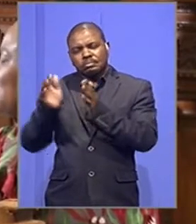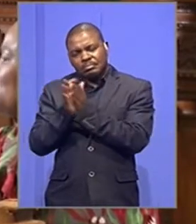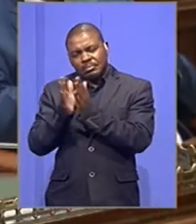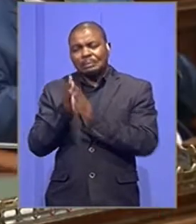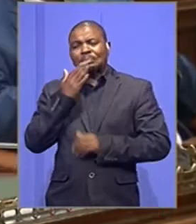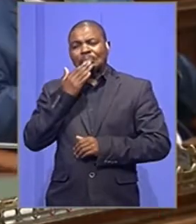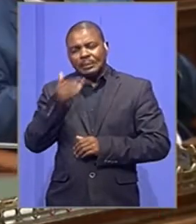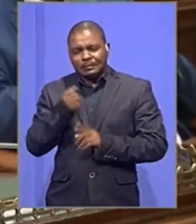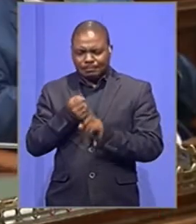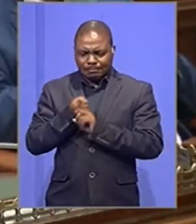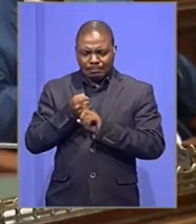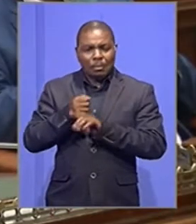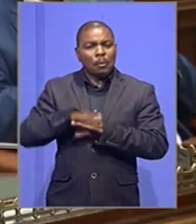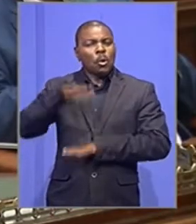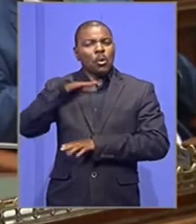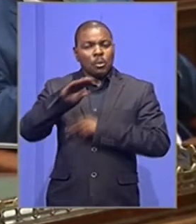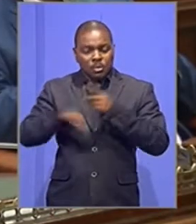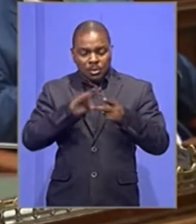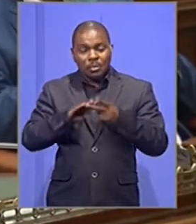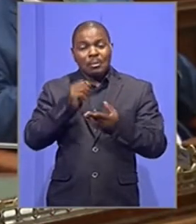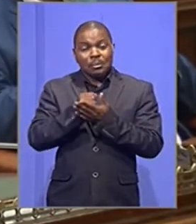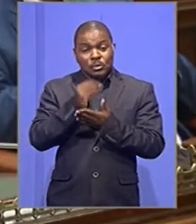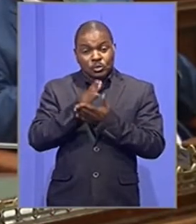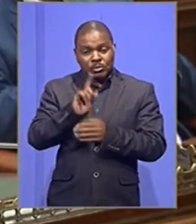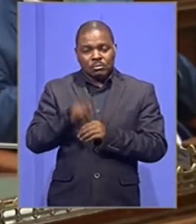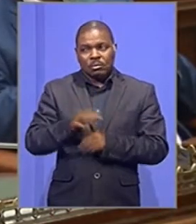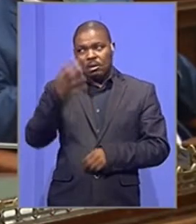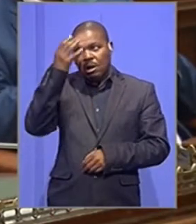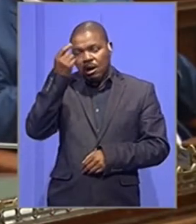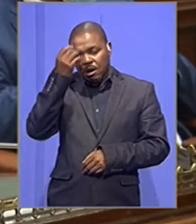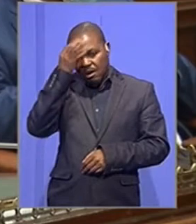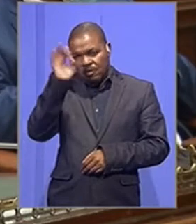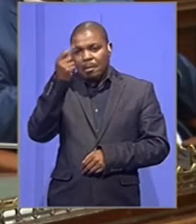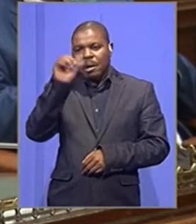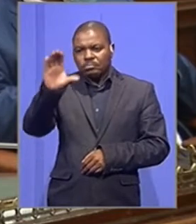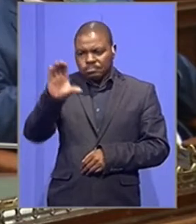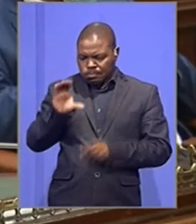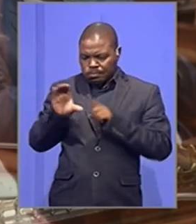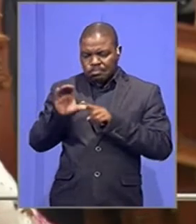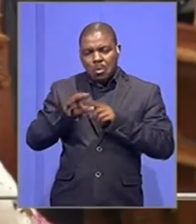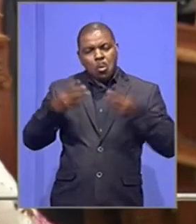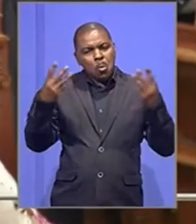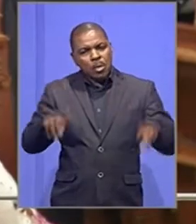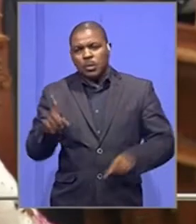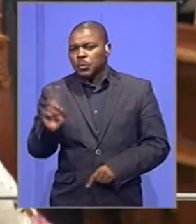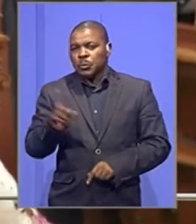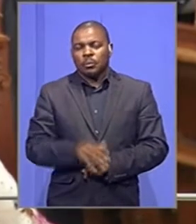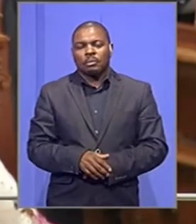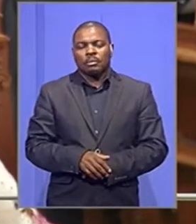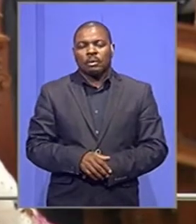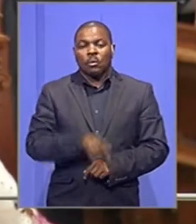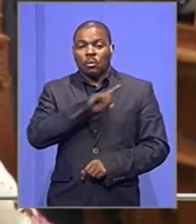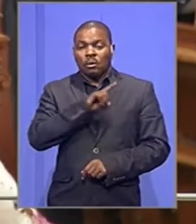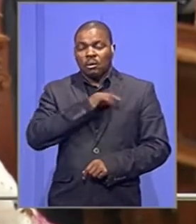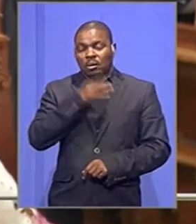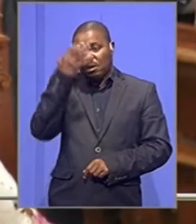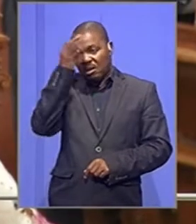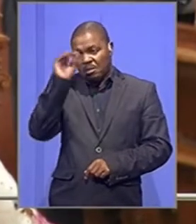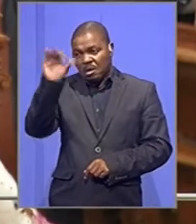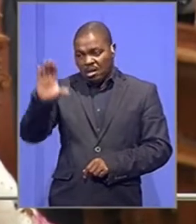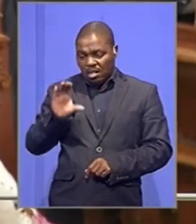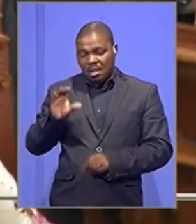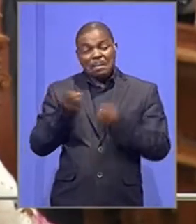tiisa letsoho ho netefatsa hore ditjhelete tsa setjhaba ha ho bapalwe ka tsona. E re tjhelete tsa setjhaba di atisa